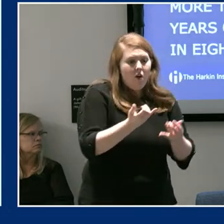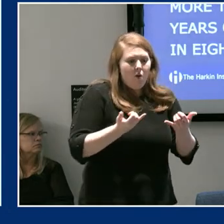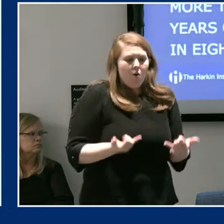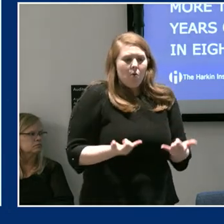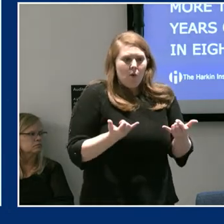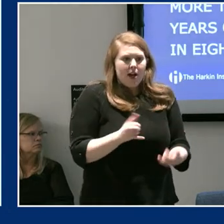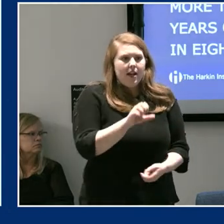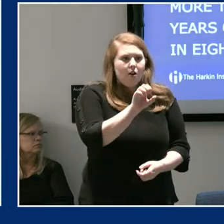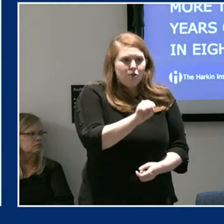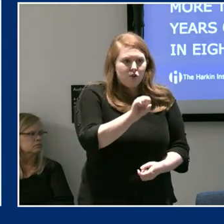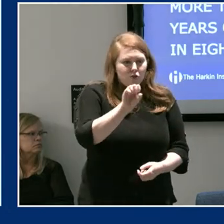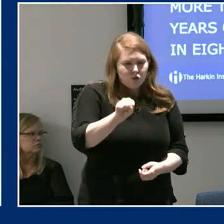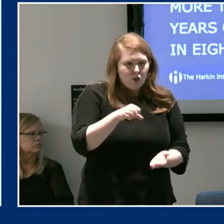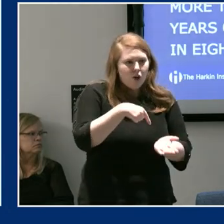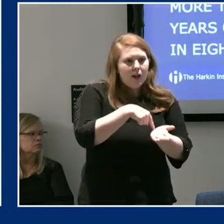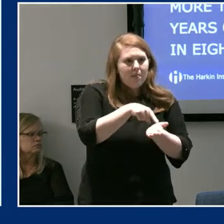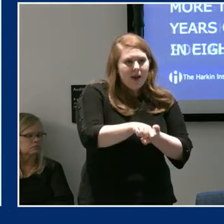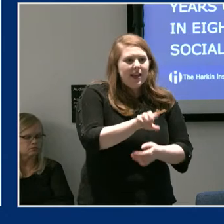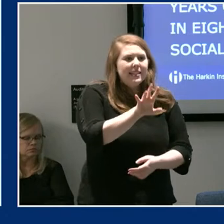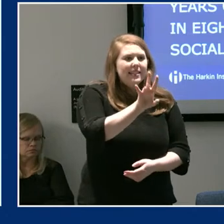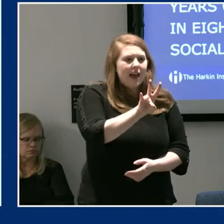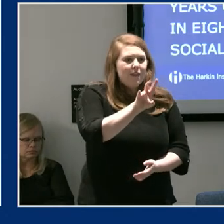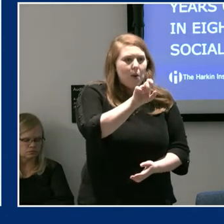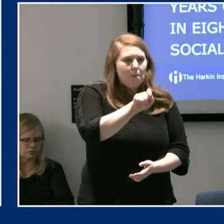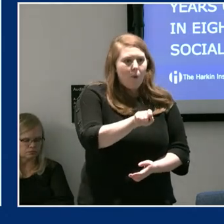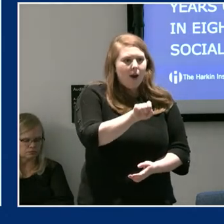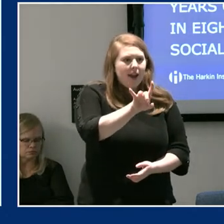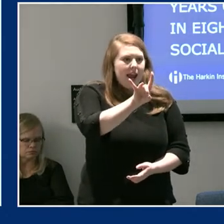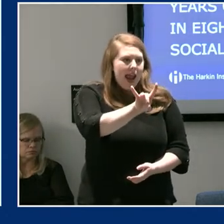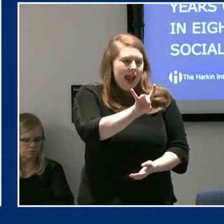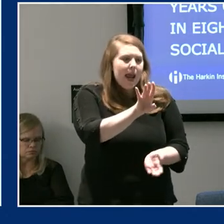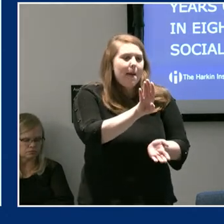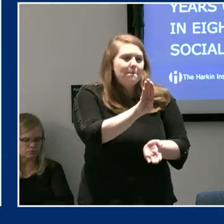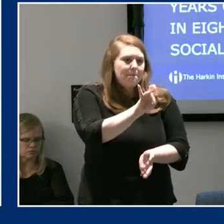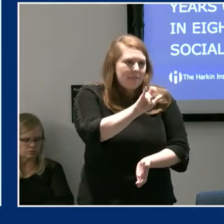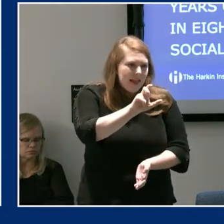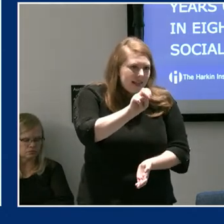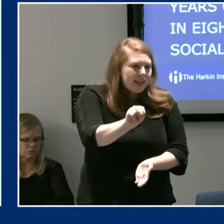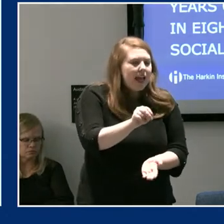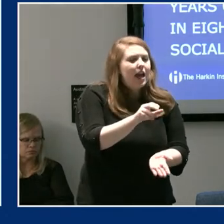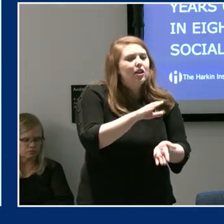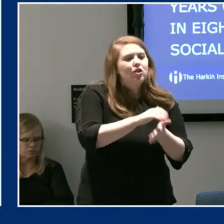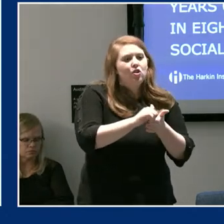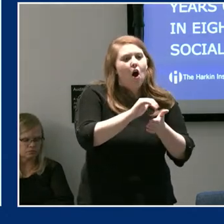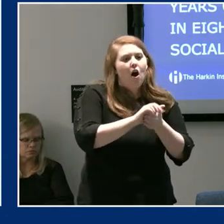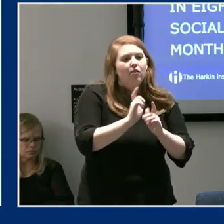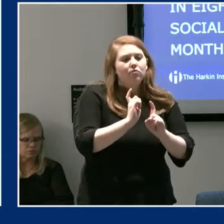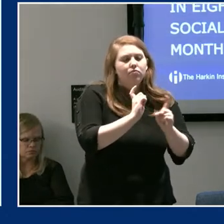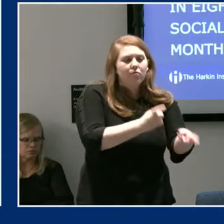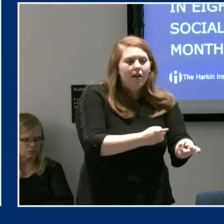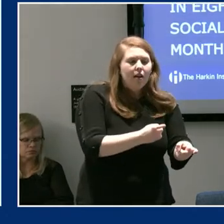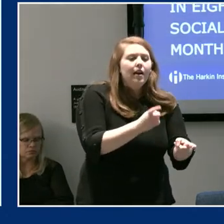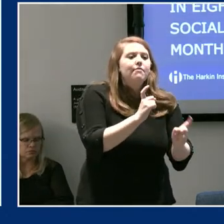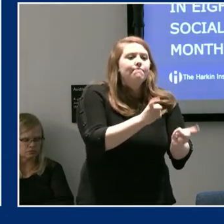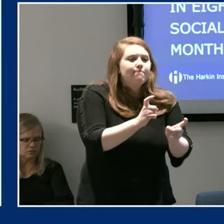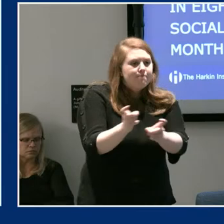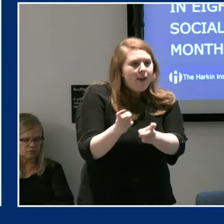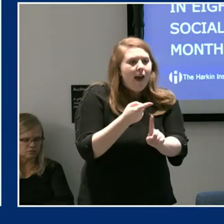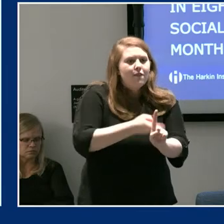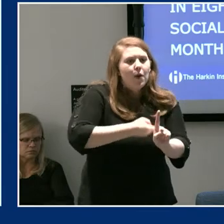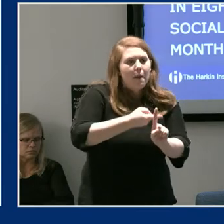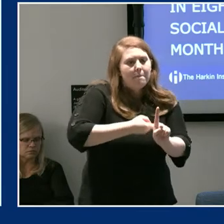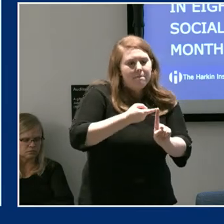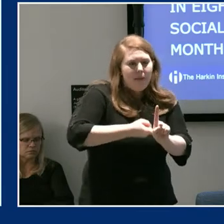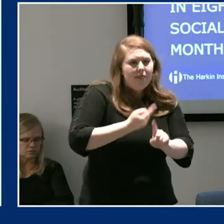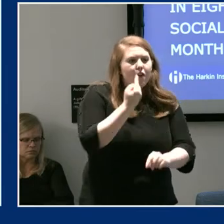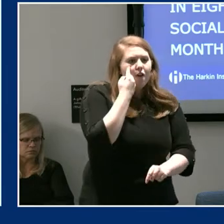pays $7.8 billion in monthly benefits to 5.9 million survivors of